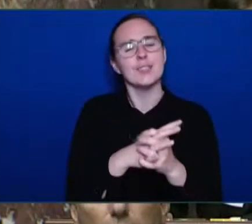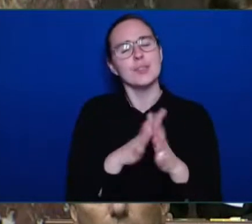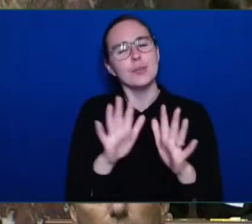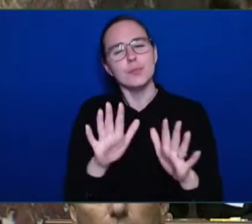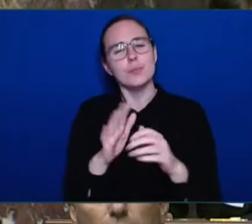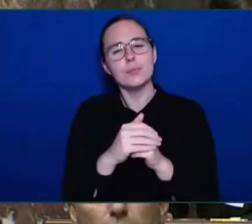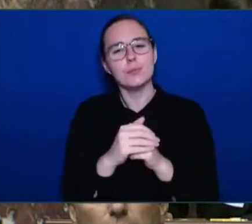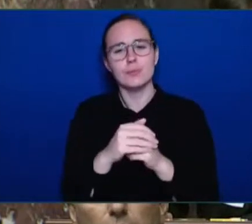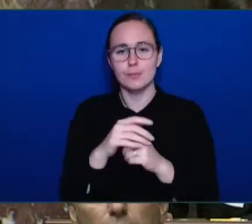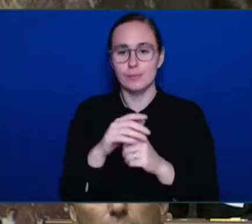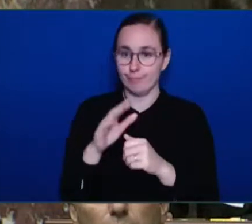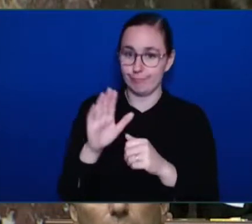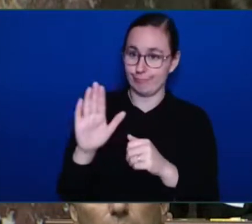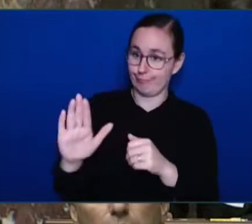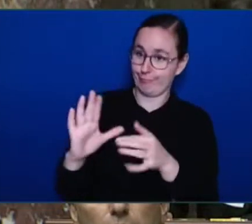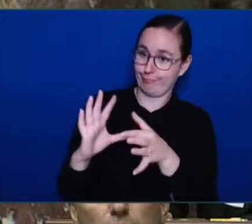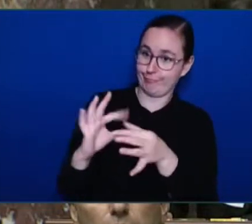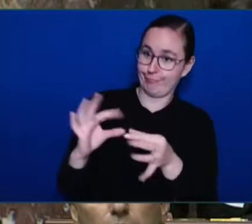complex.